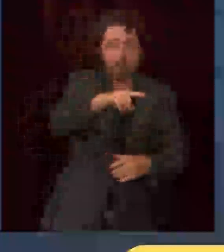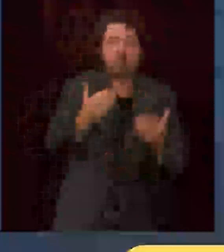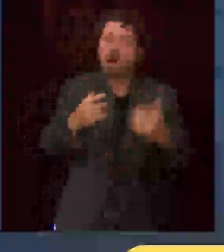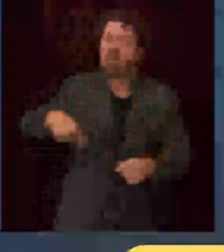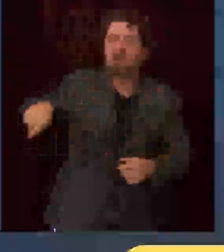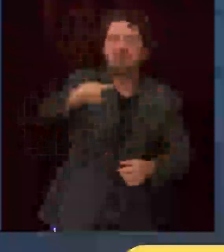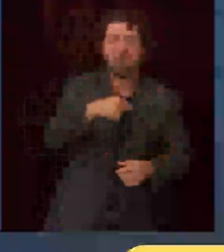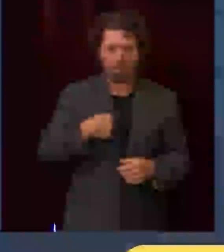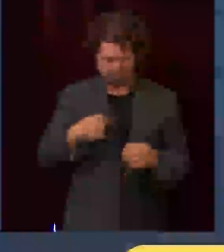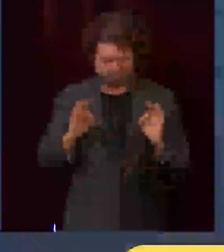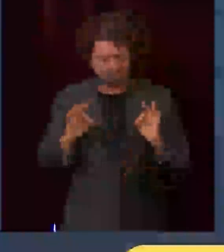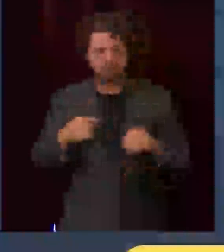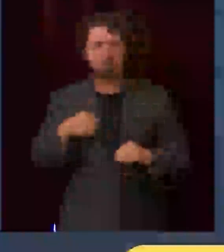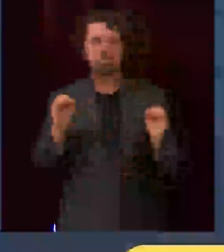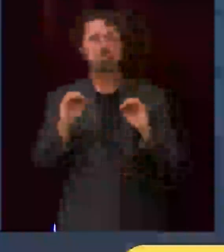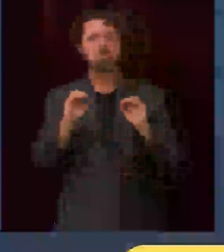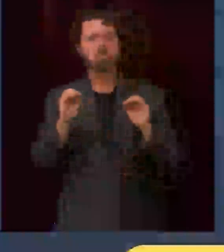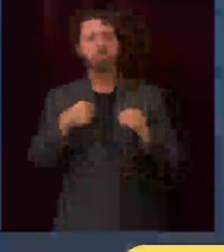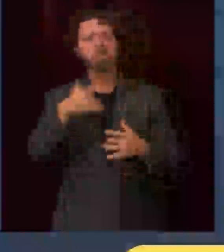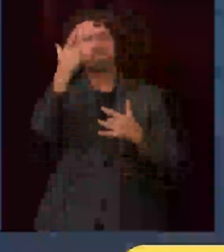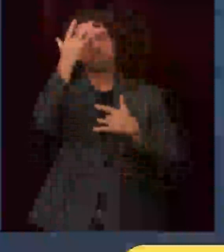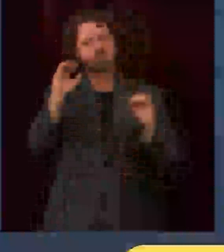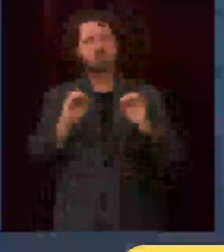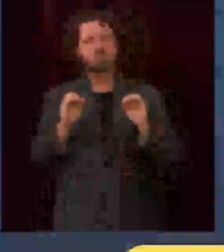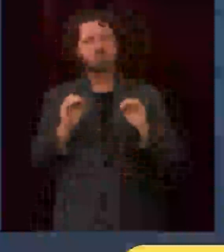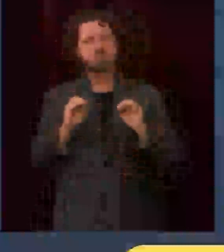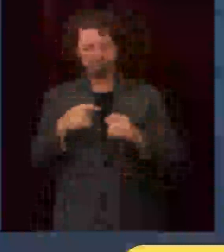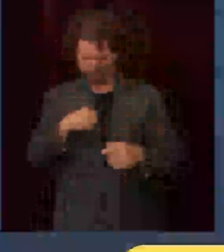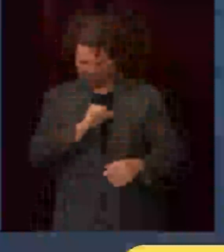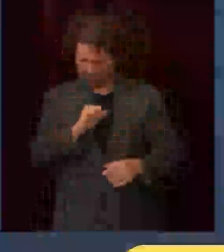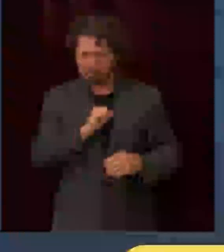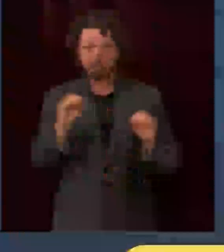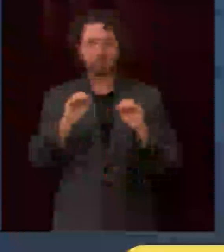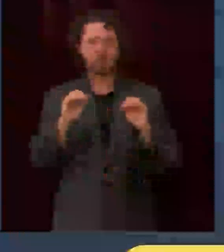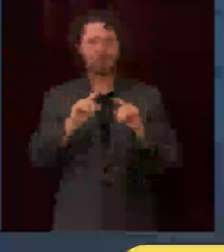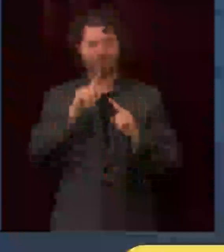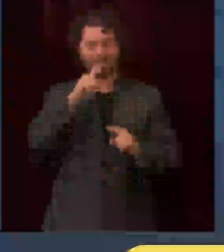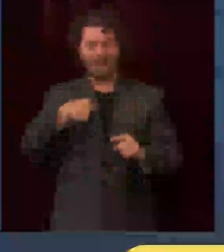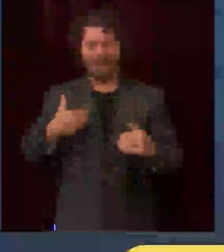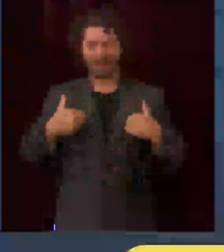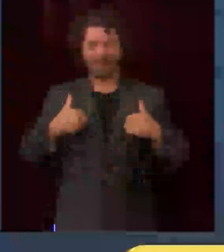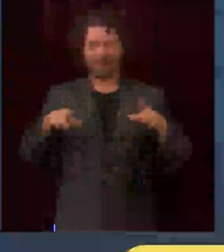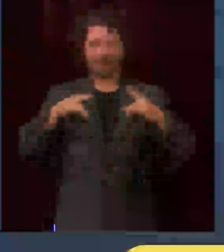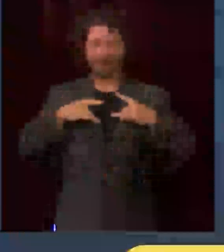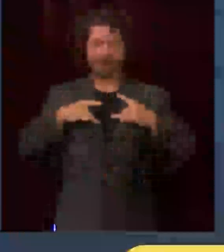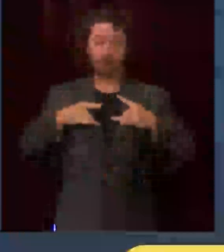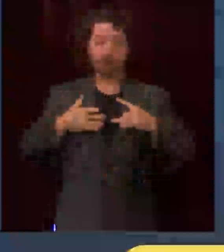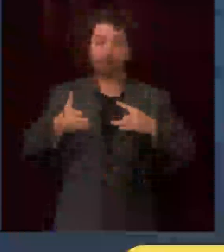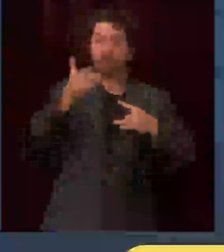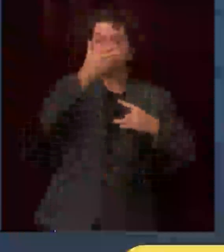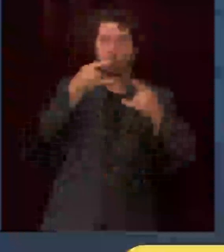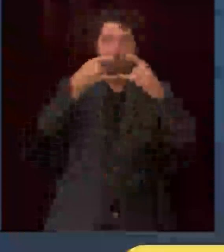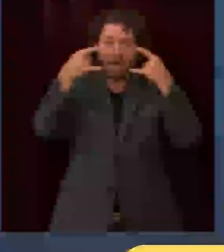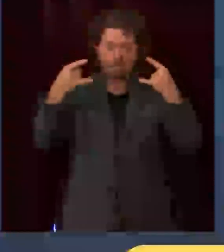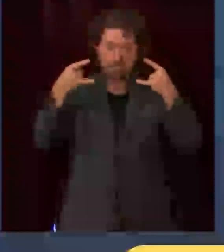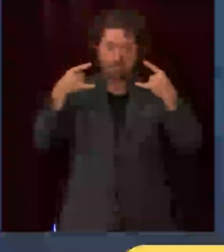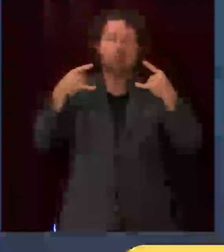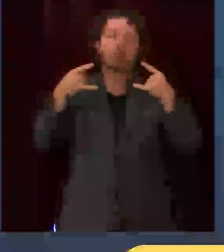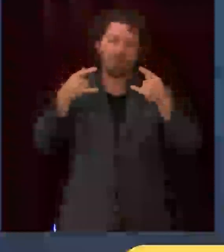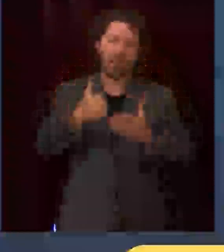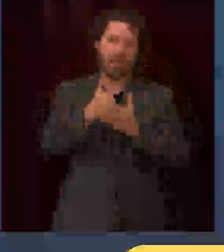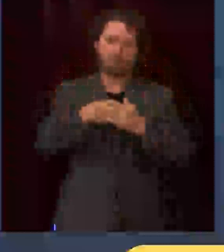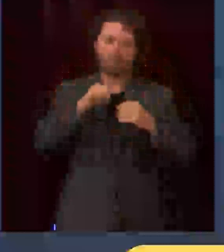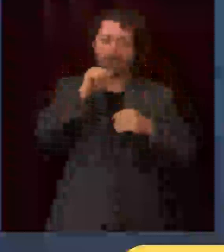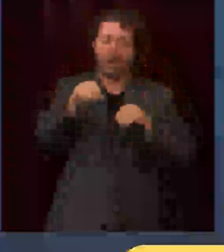this disease. So when we wear a face covering in public, in grocery stores